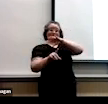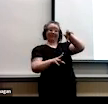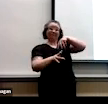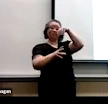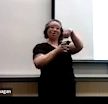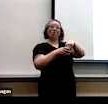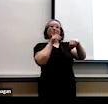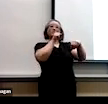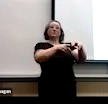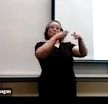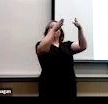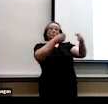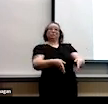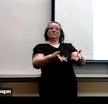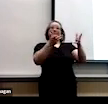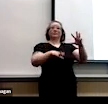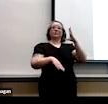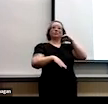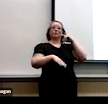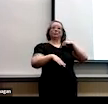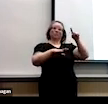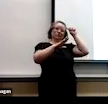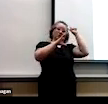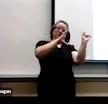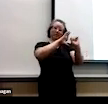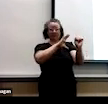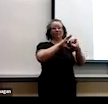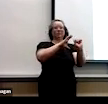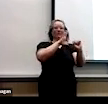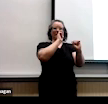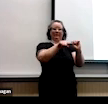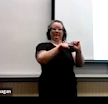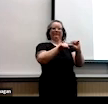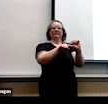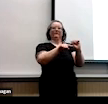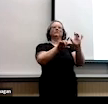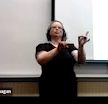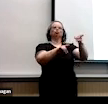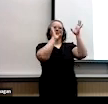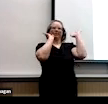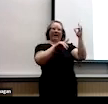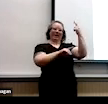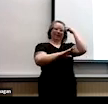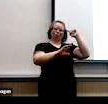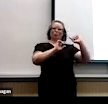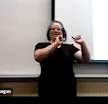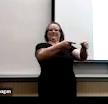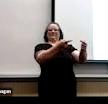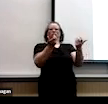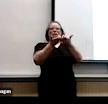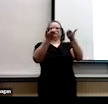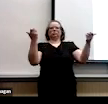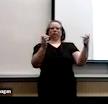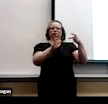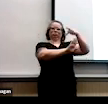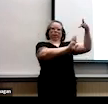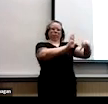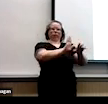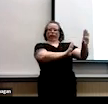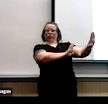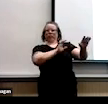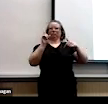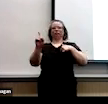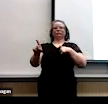no program for people who were adults transitioning to adult care with cerebral palsy, spina bifida, and other developmental disabilities. And so that's who comes to see